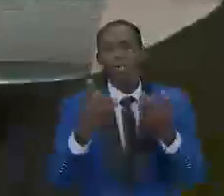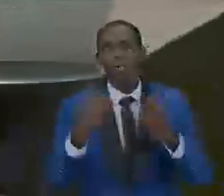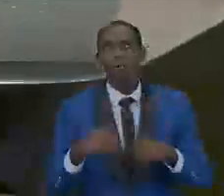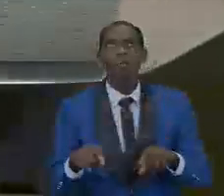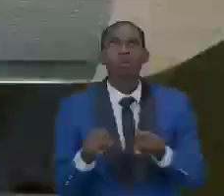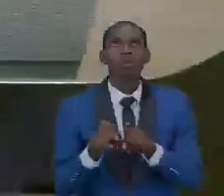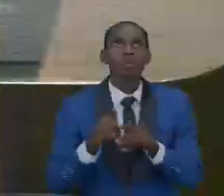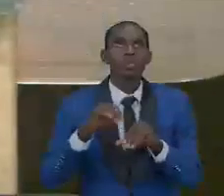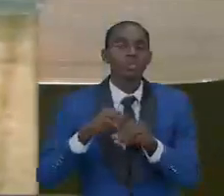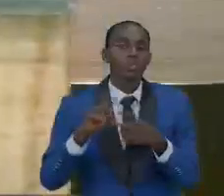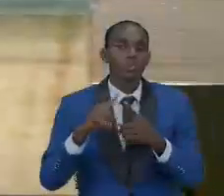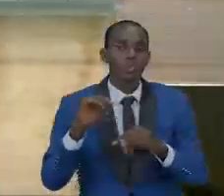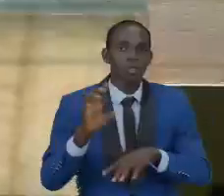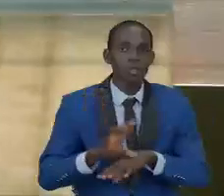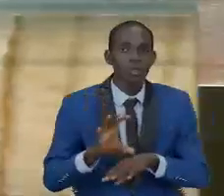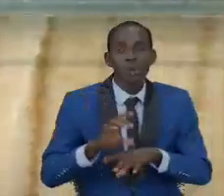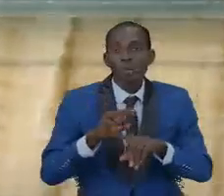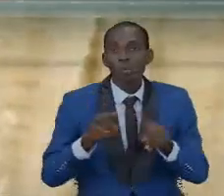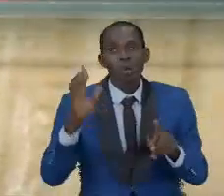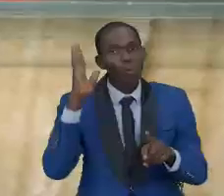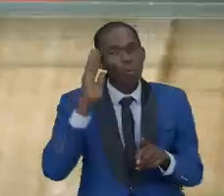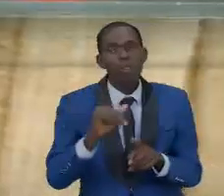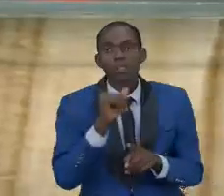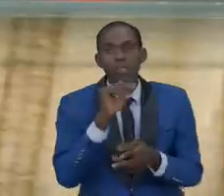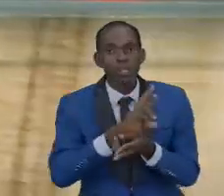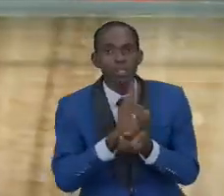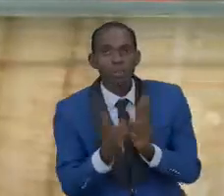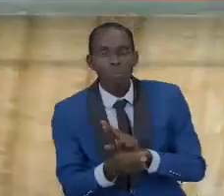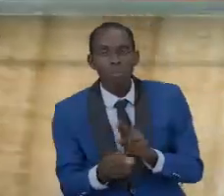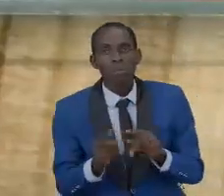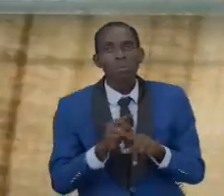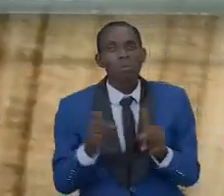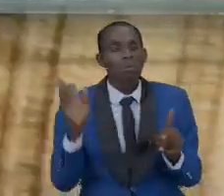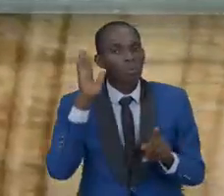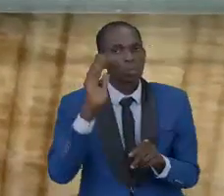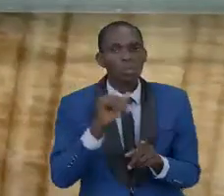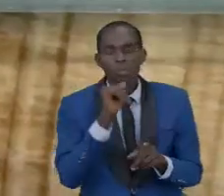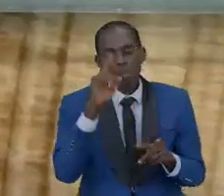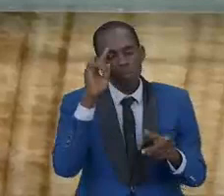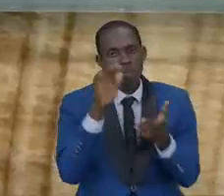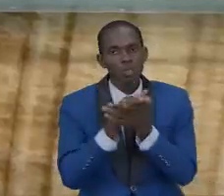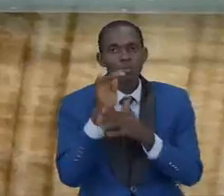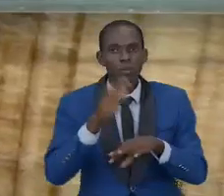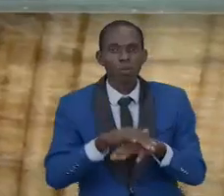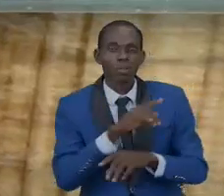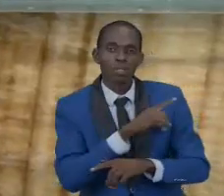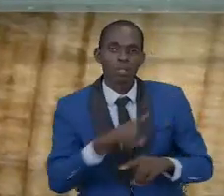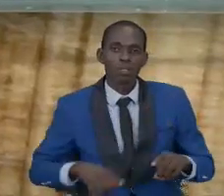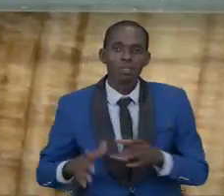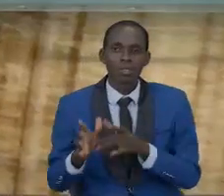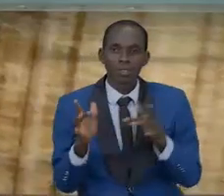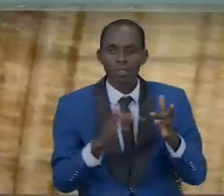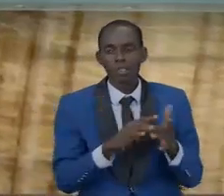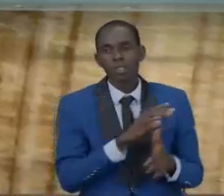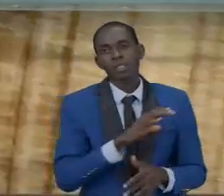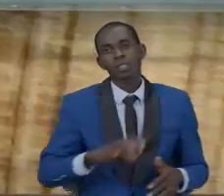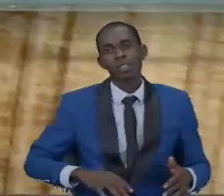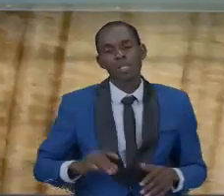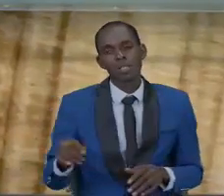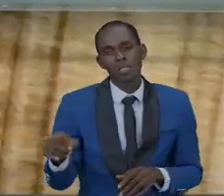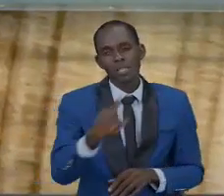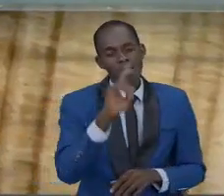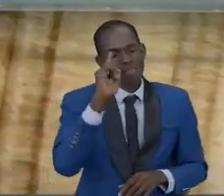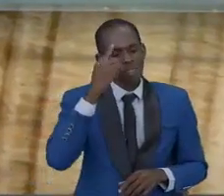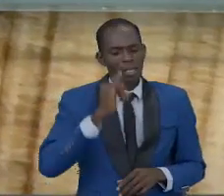to the church but they will not repent they will not believe on the Lord Jesus Christ they see it they're all right